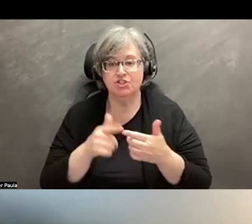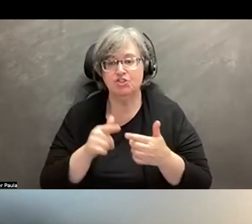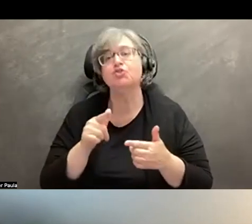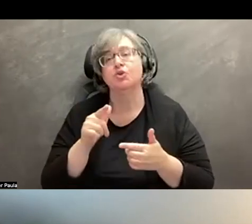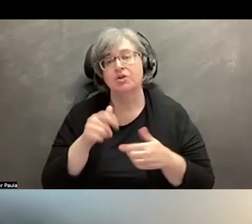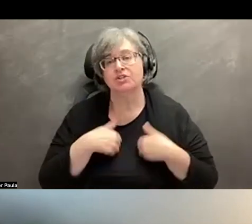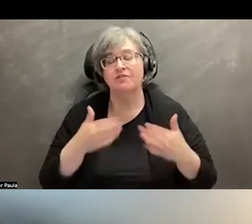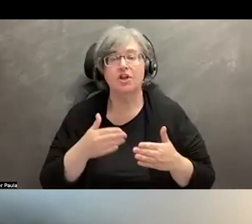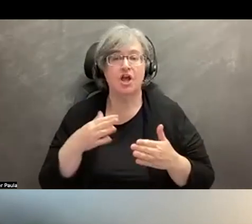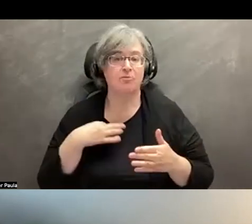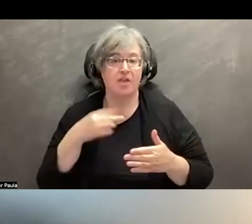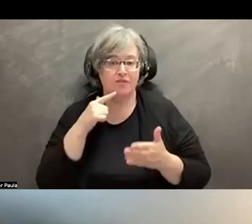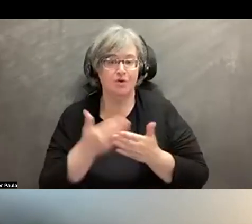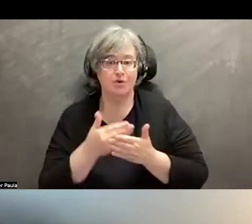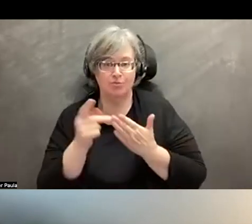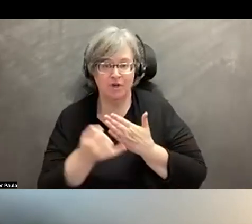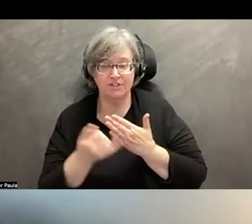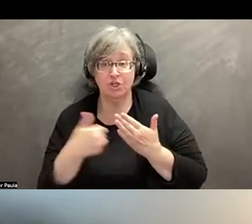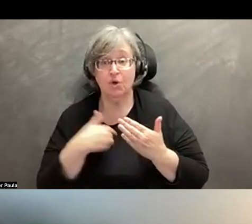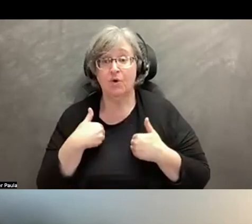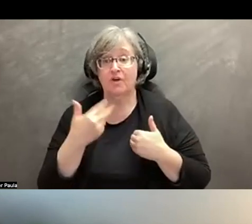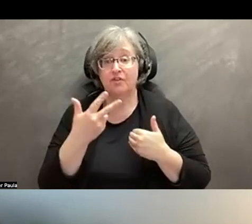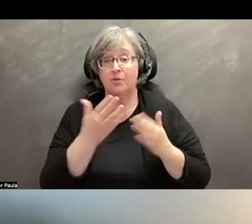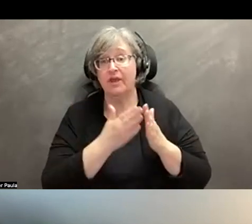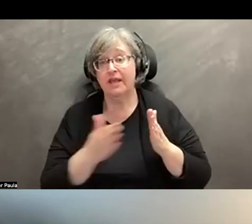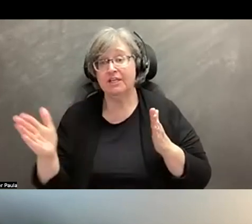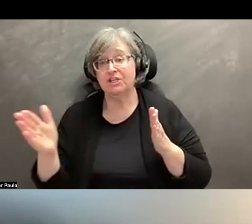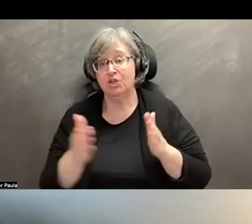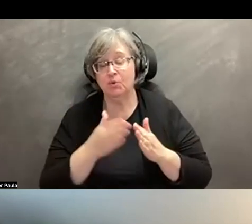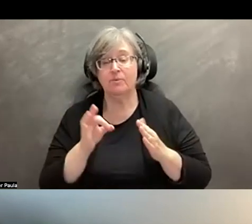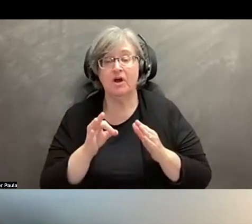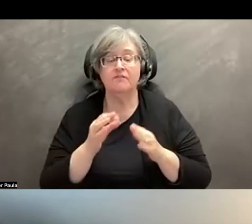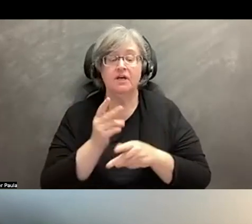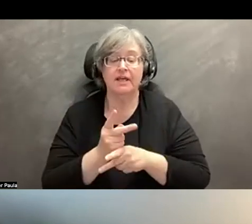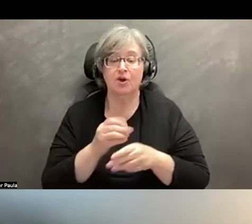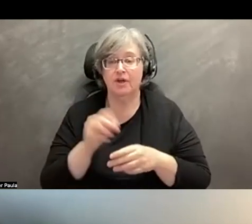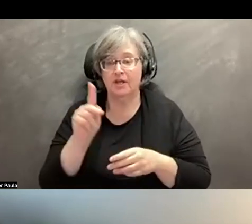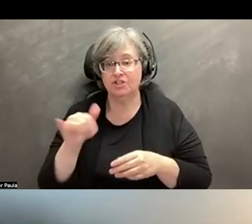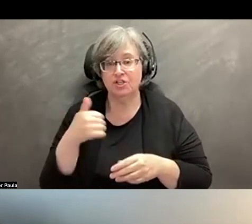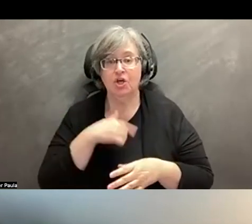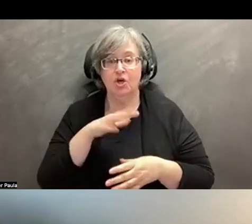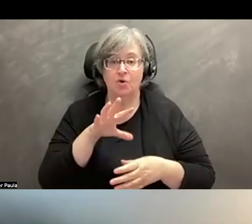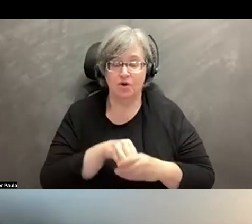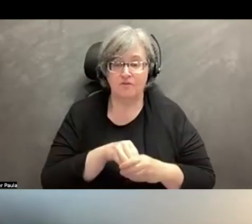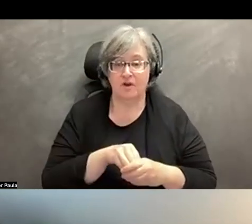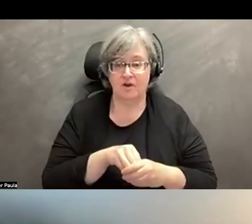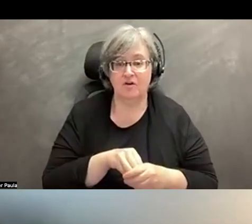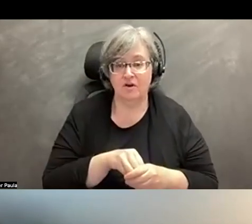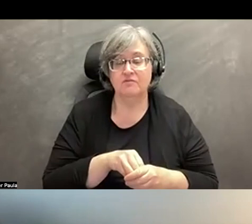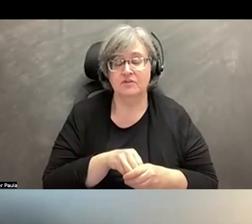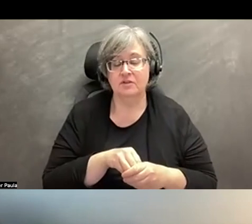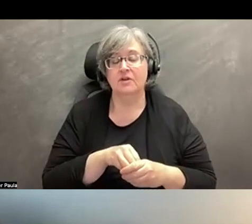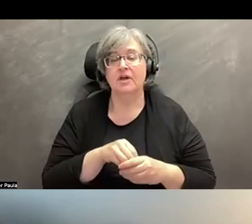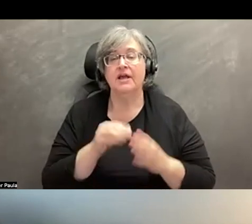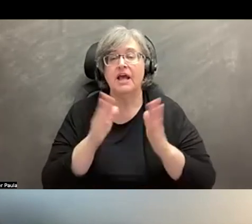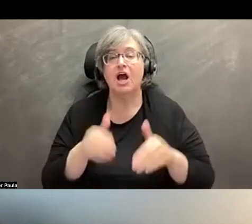for new projects, we have 3 continuum of care in Kentucky. We are involved in, the coalition is involved in housing grants with 2